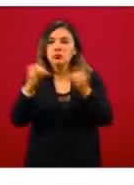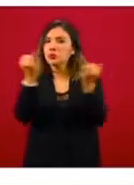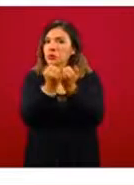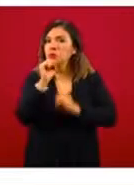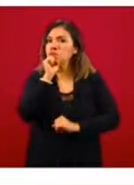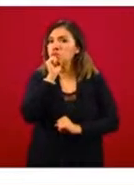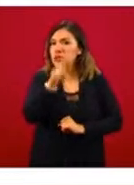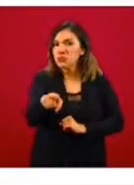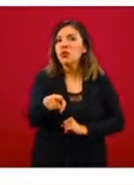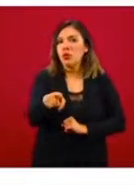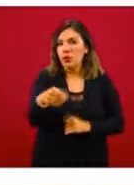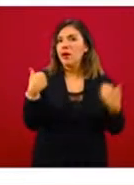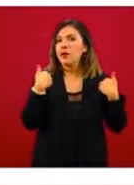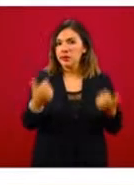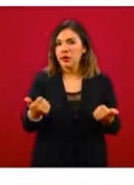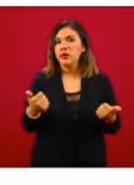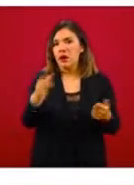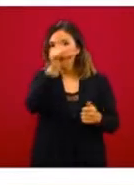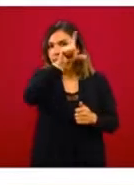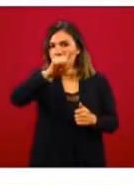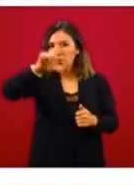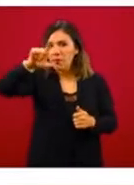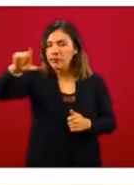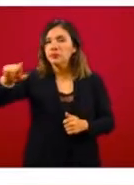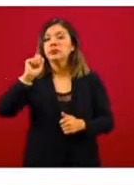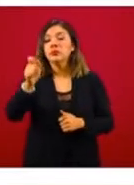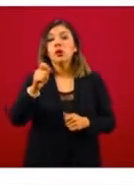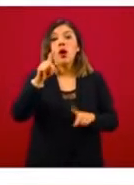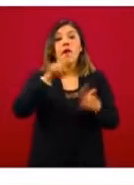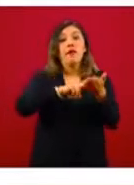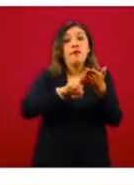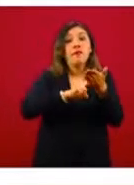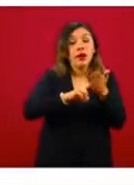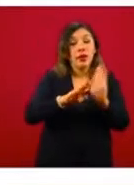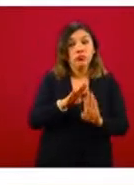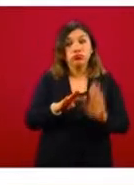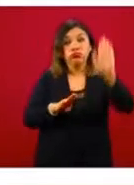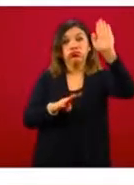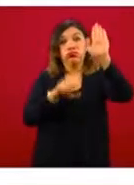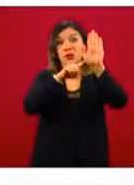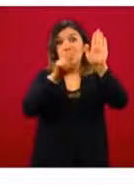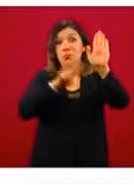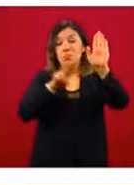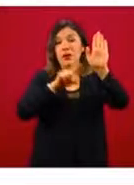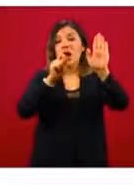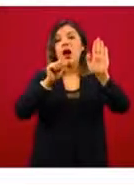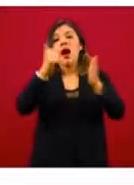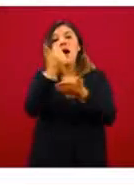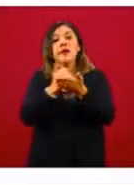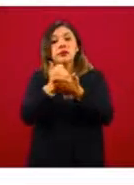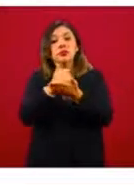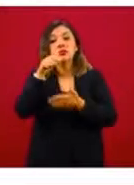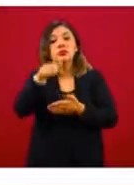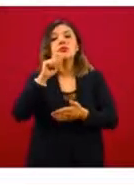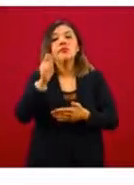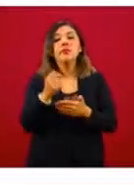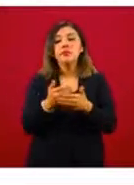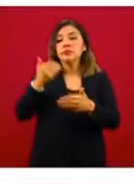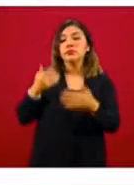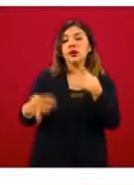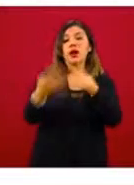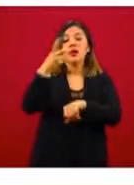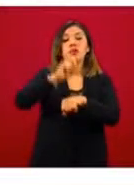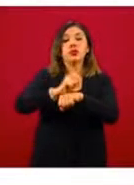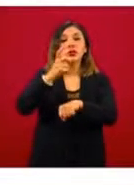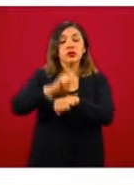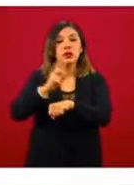up and down. And we can interpret this in the same way, where the green bar is higher than the blue bar. That